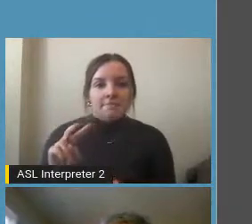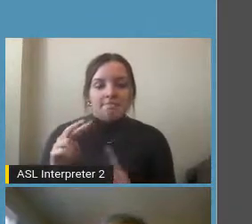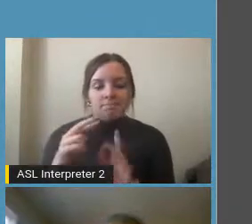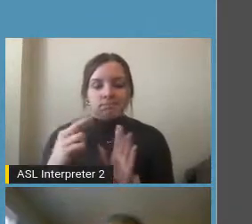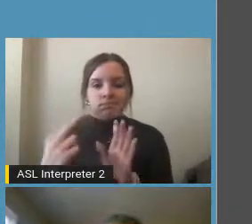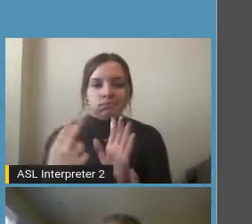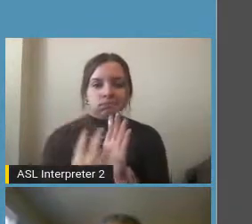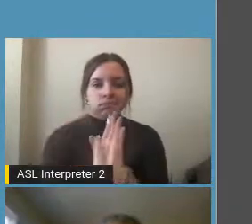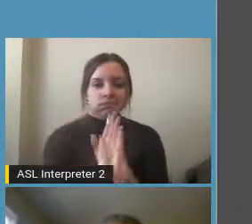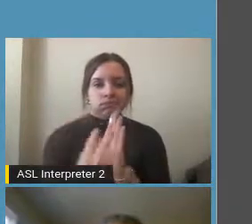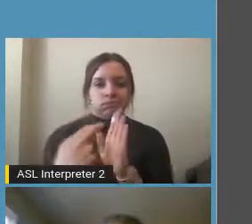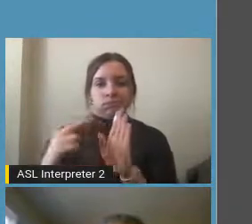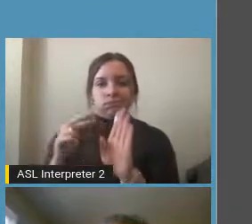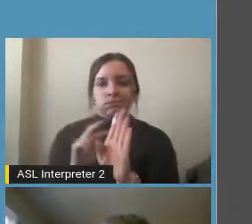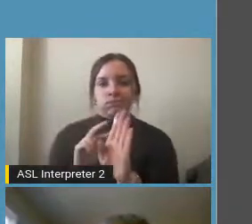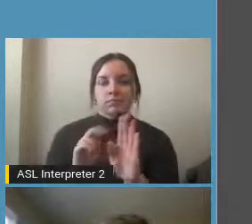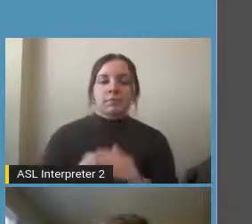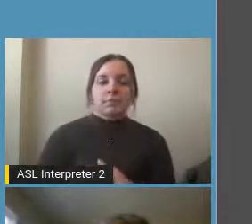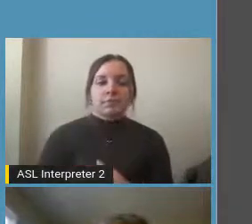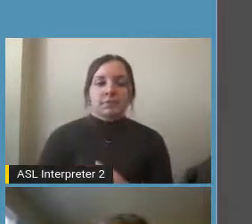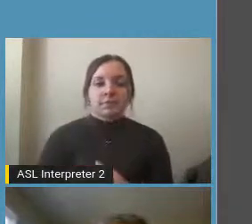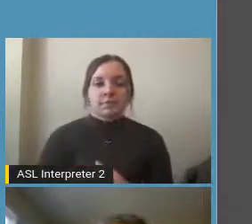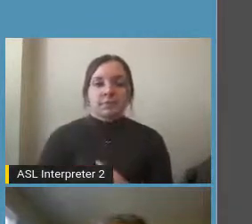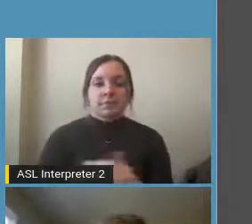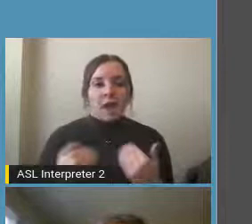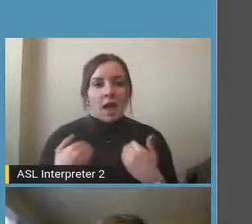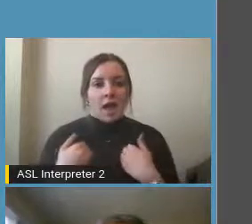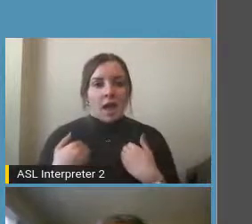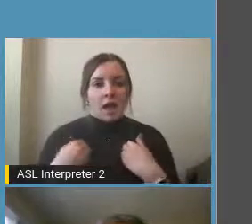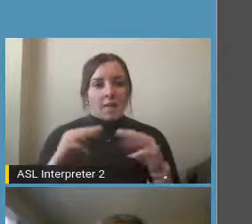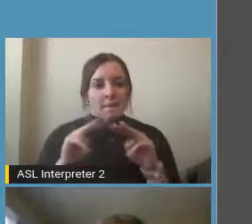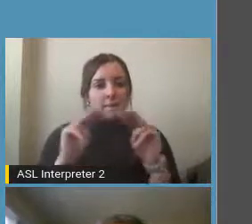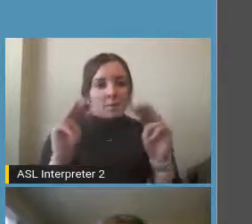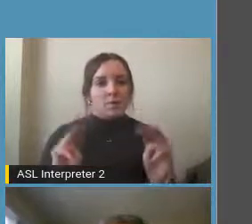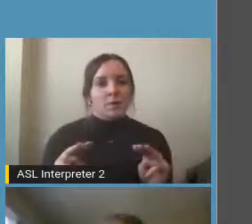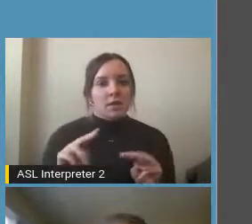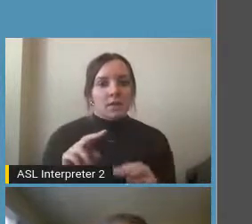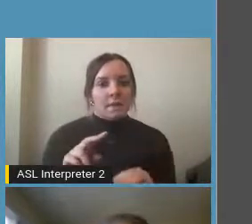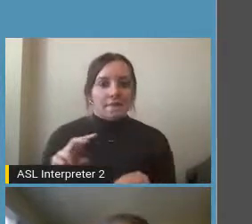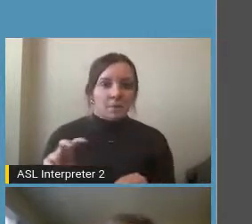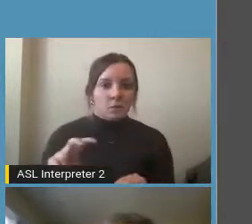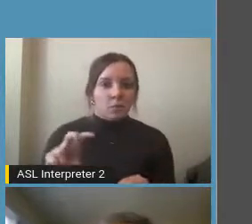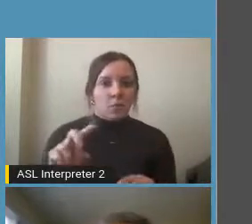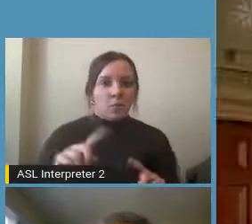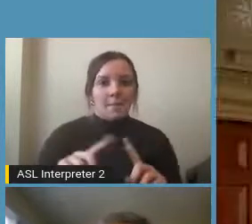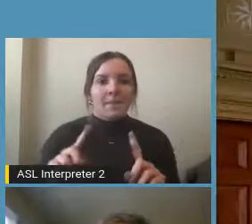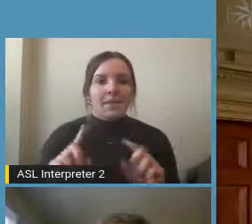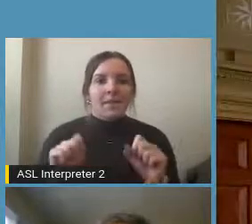even though you're touring a whole museum, you can look at a specific object within that tour.